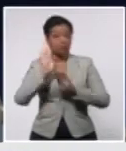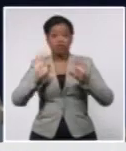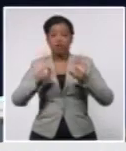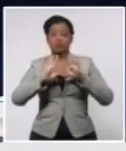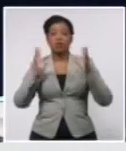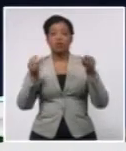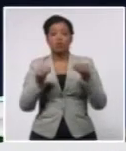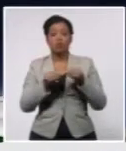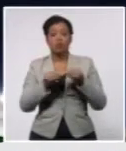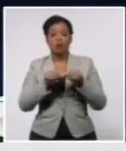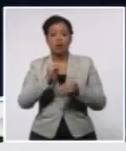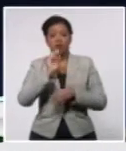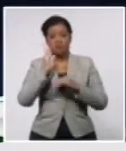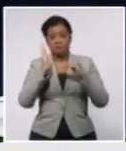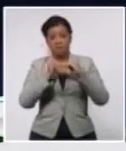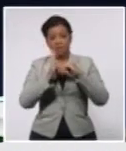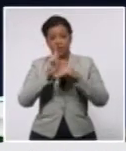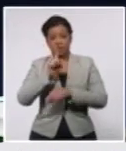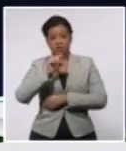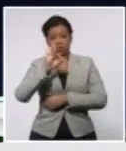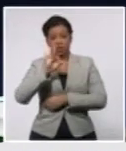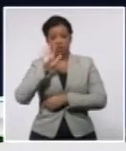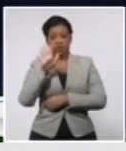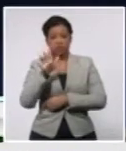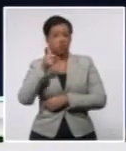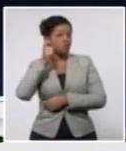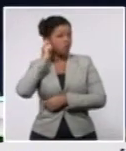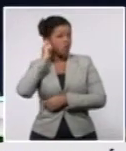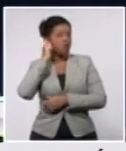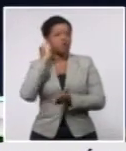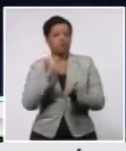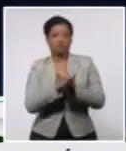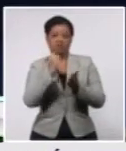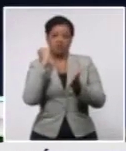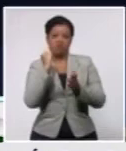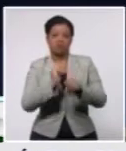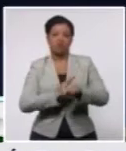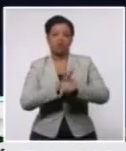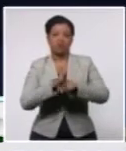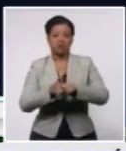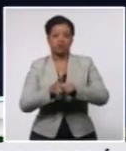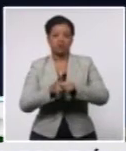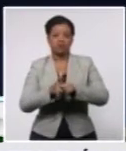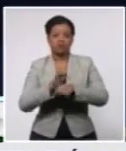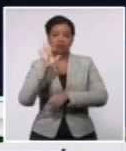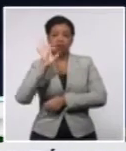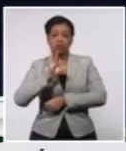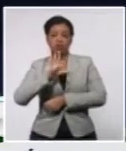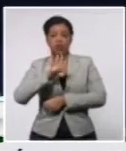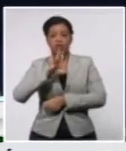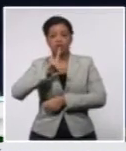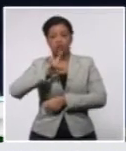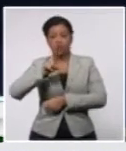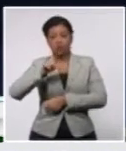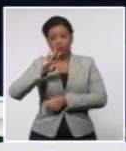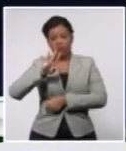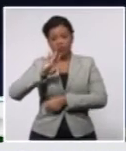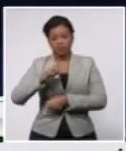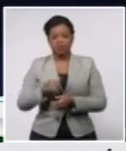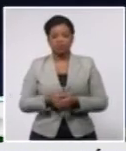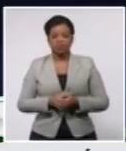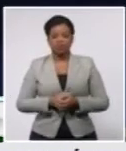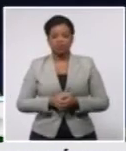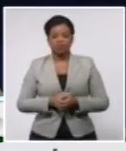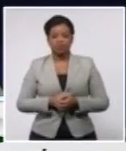Of the new 4 cases confirmed yesterday are female, accumulating 1,185 in the pandemic,